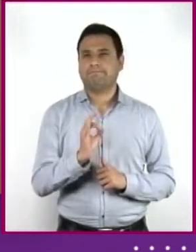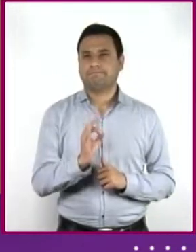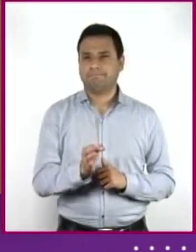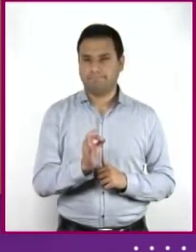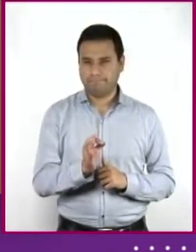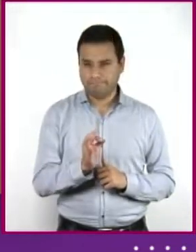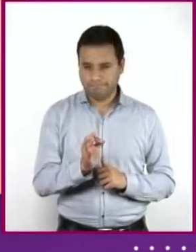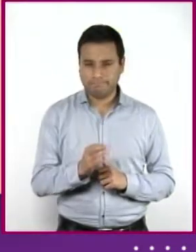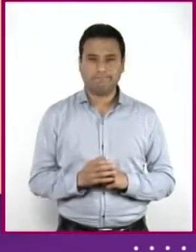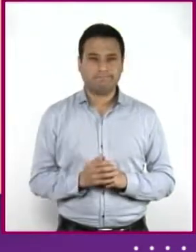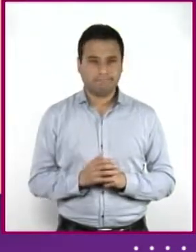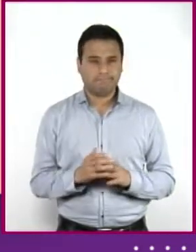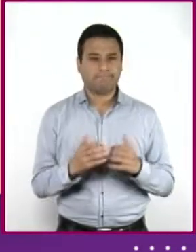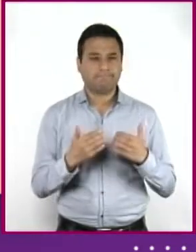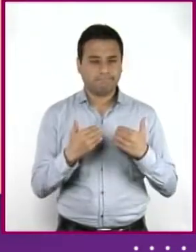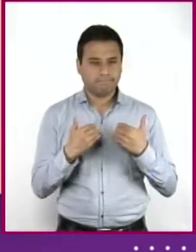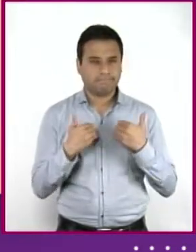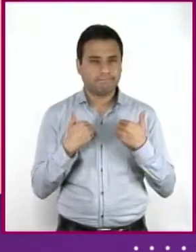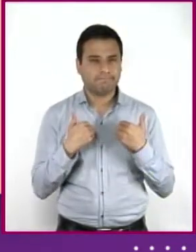Yes, I see.